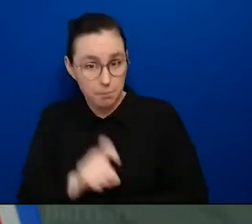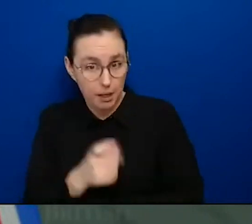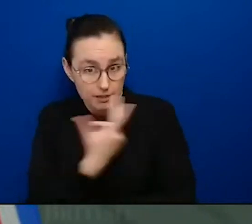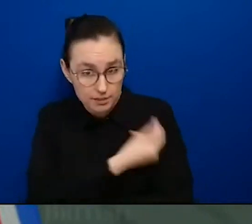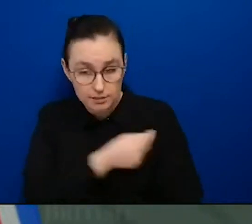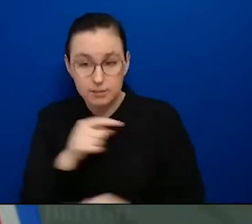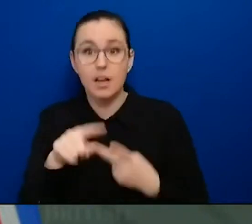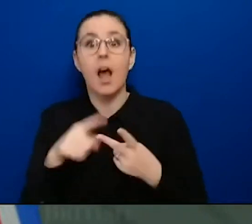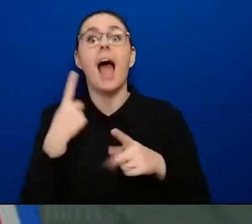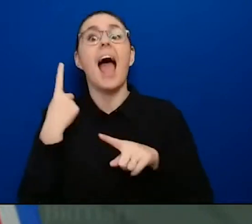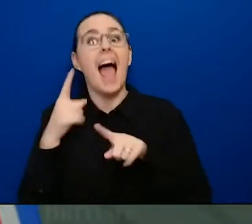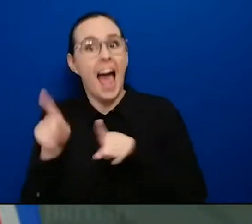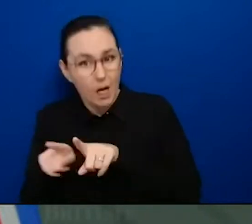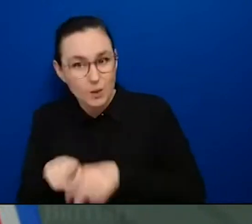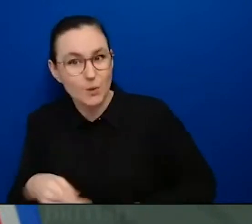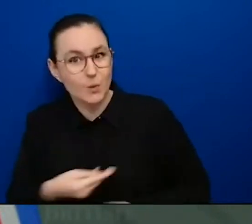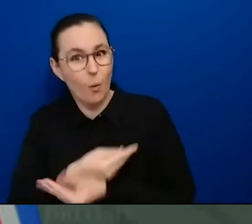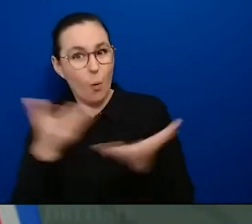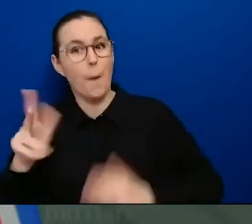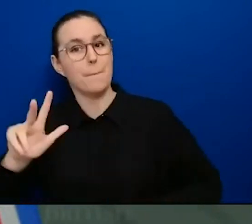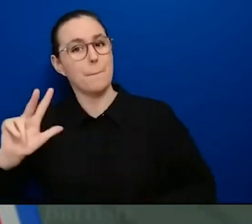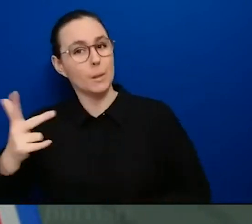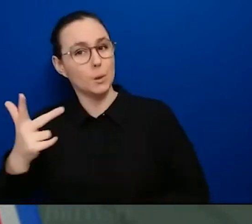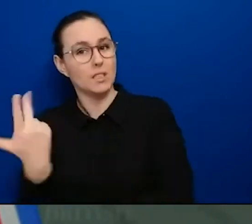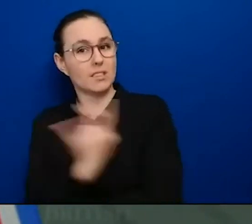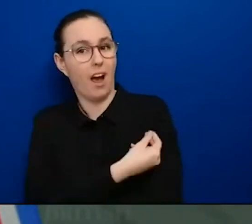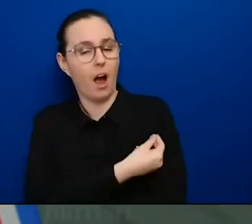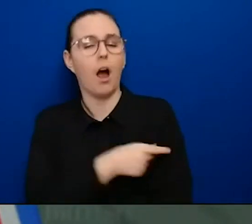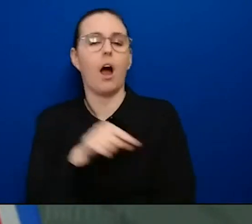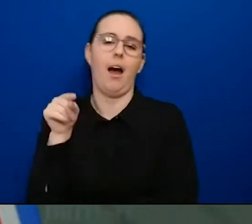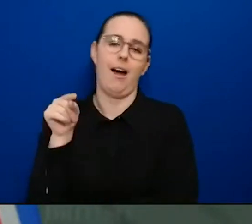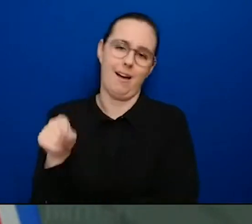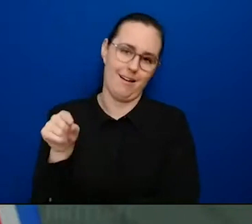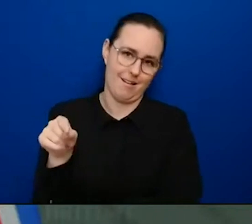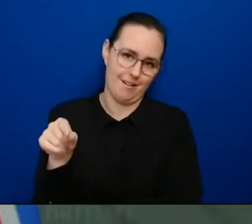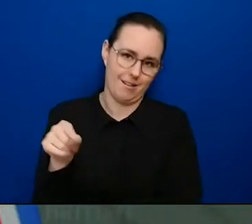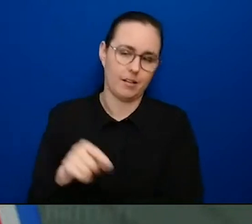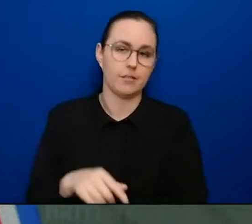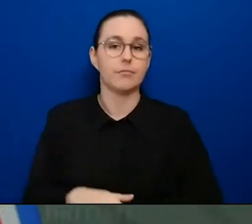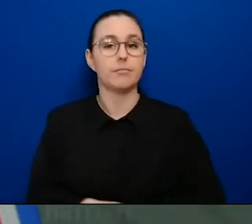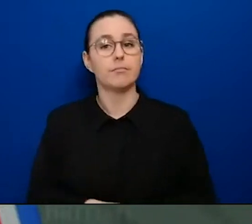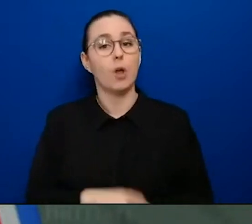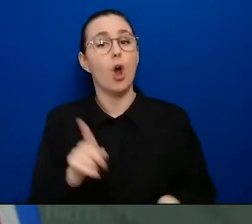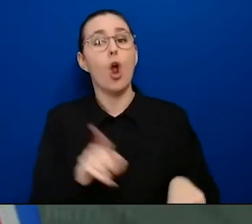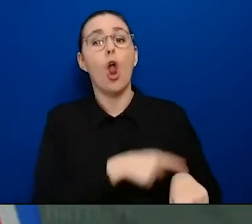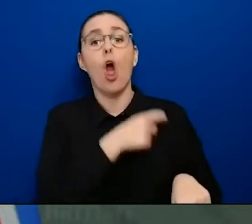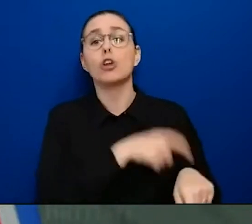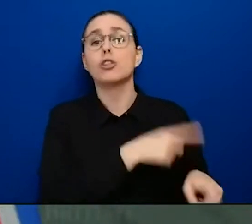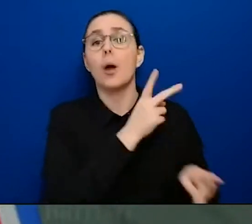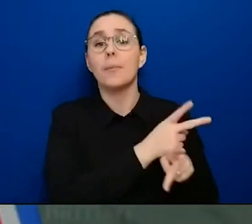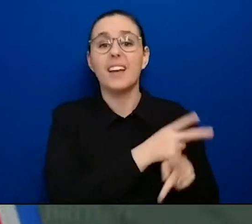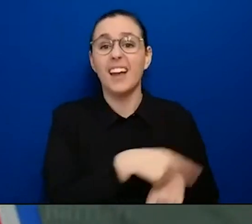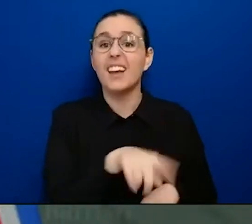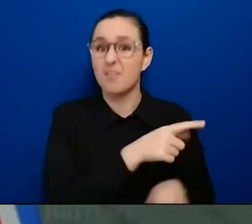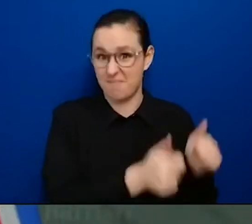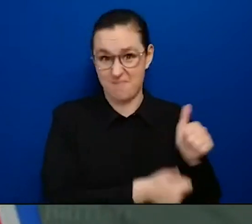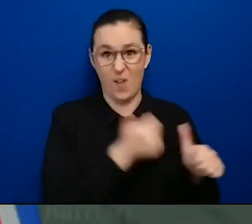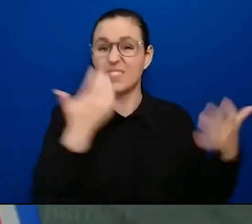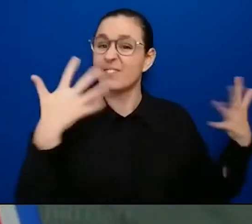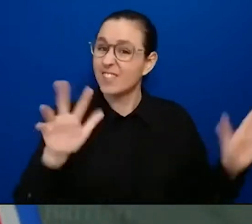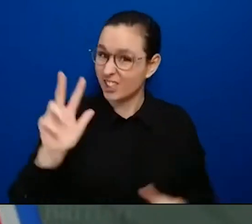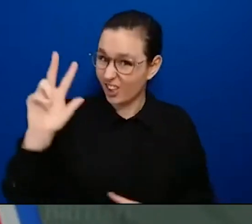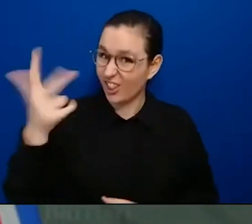of the residents are vaccinated, the vast majority now 3 times. Staff have all been